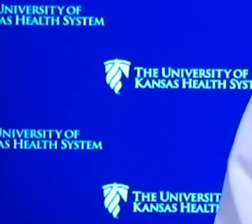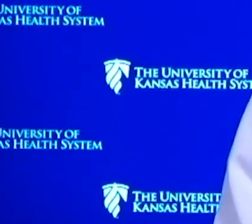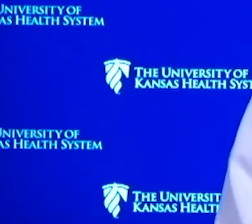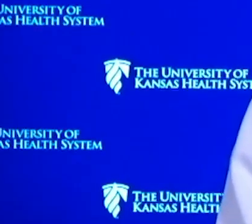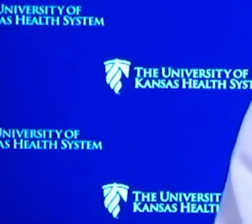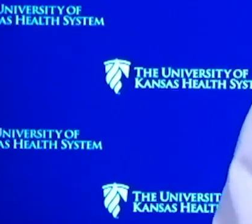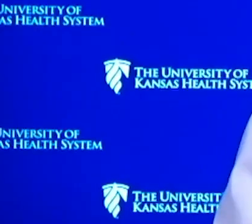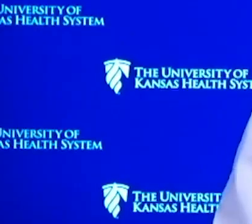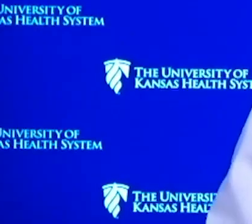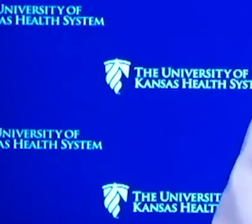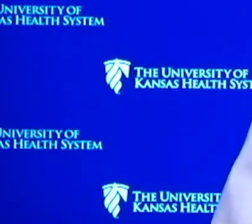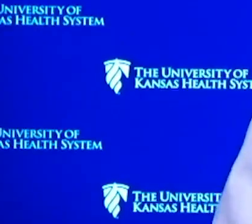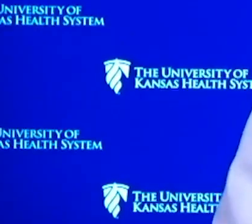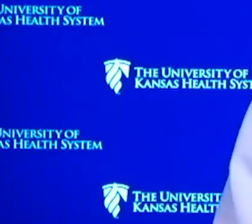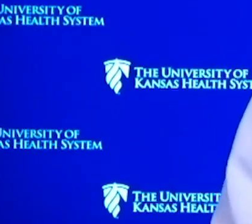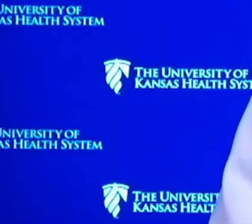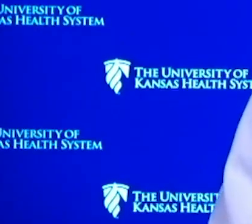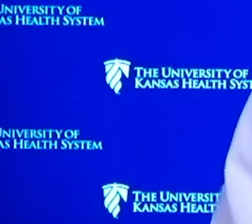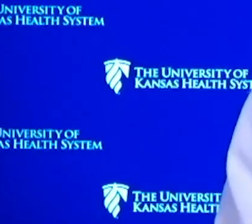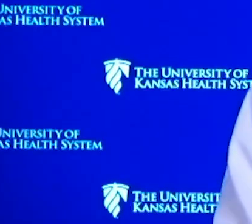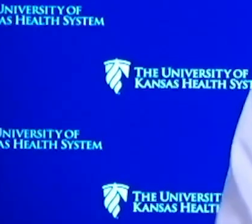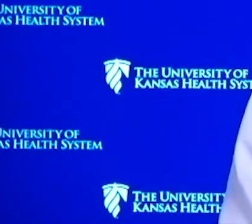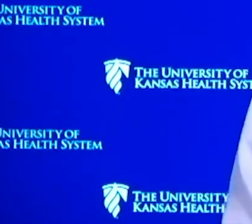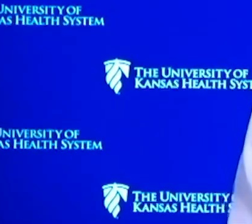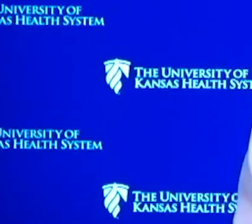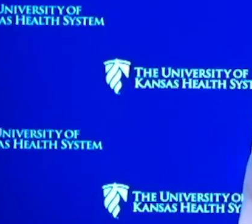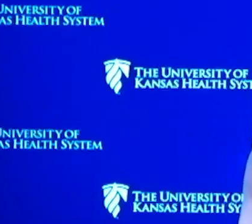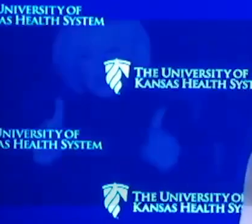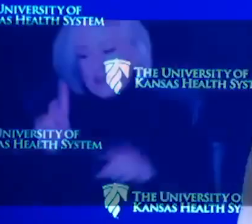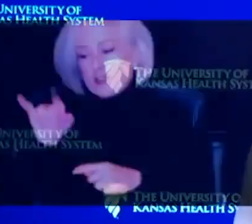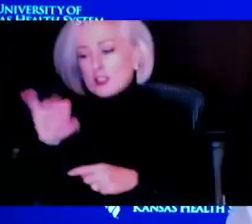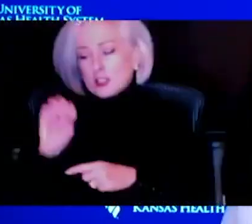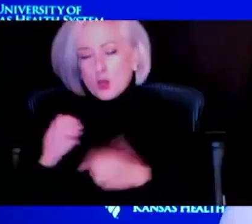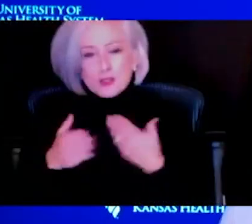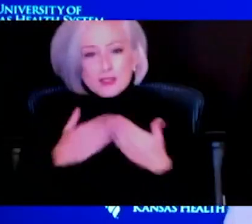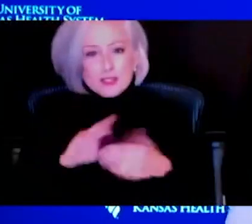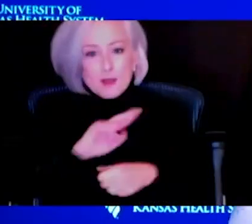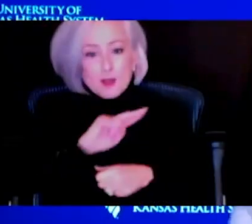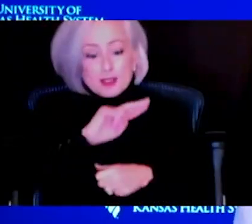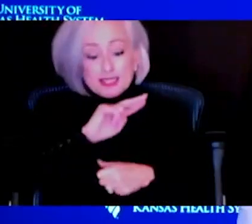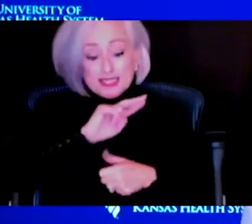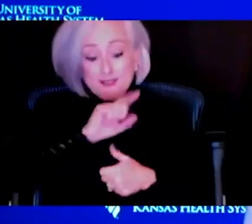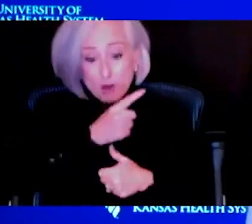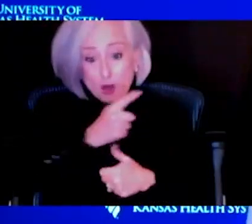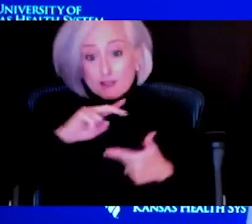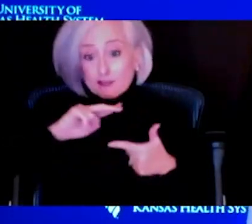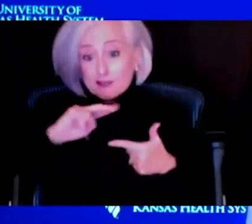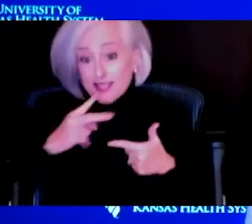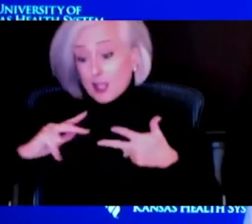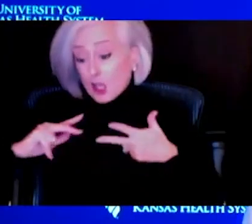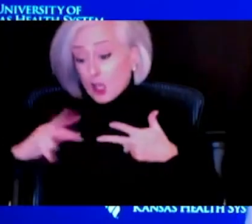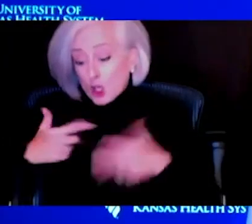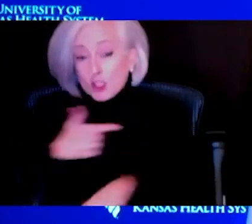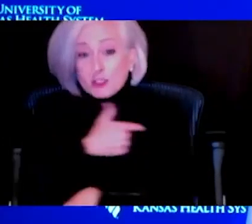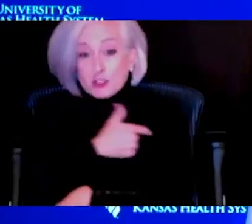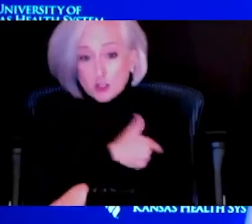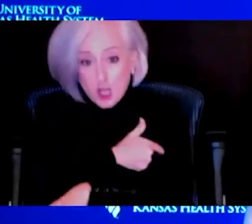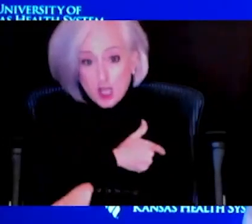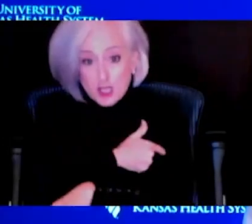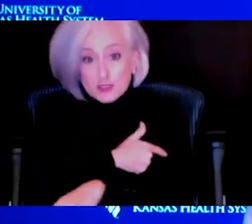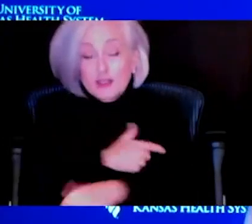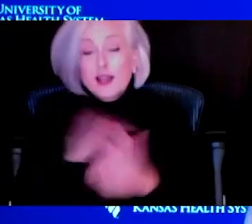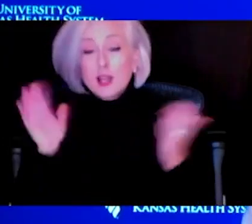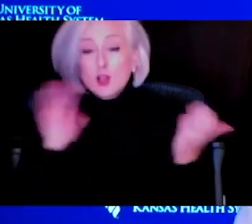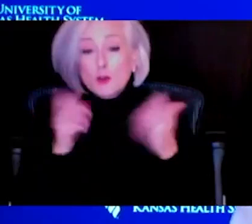are getting different dosing, whether it's your second dose as compared to your first or your third dose compared to your second,